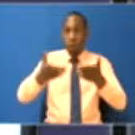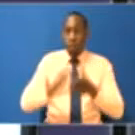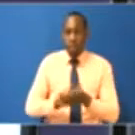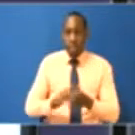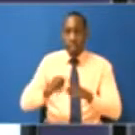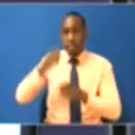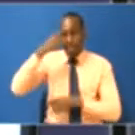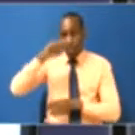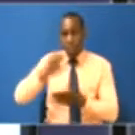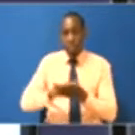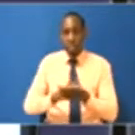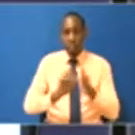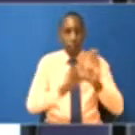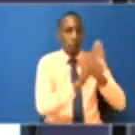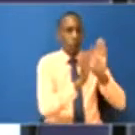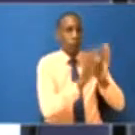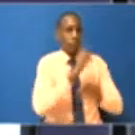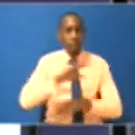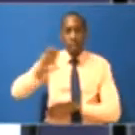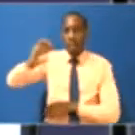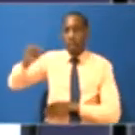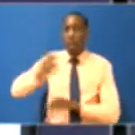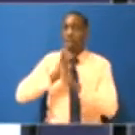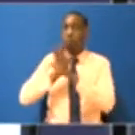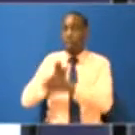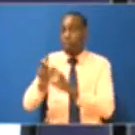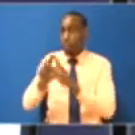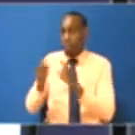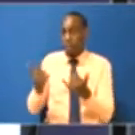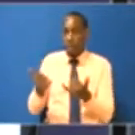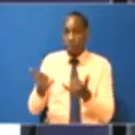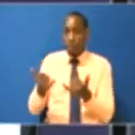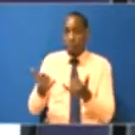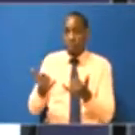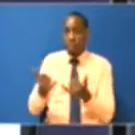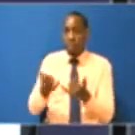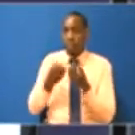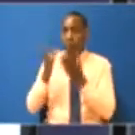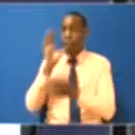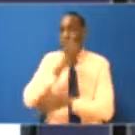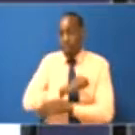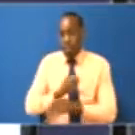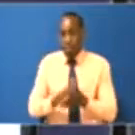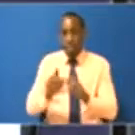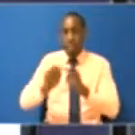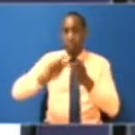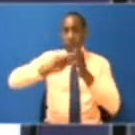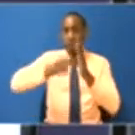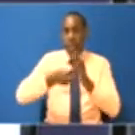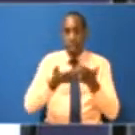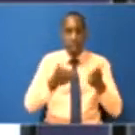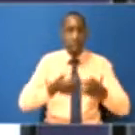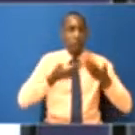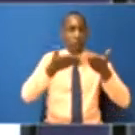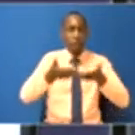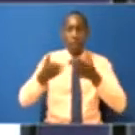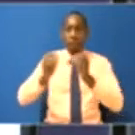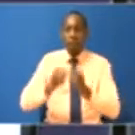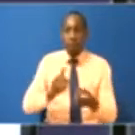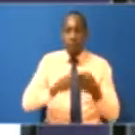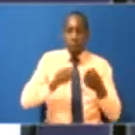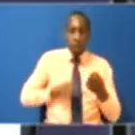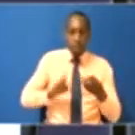this policy was enacted the county was reporting on it but missing all the details and these contracts were not being awarded to